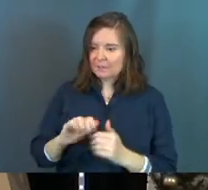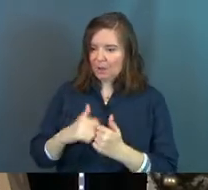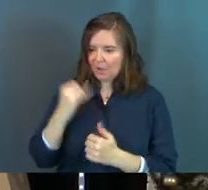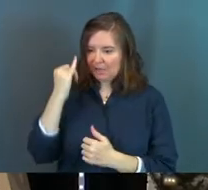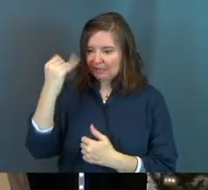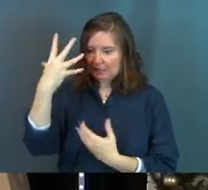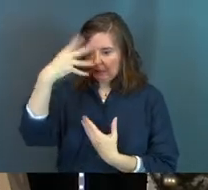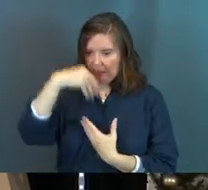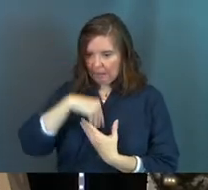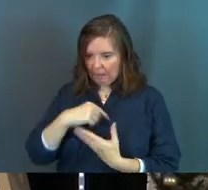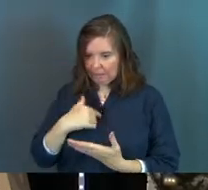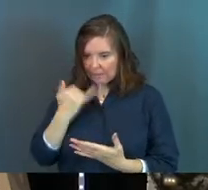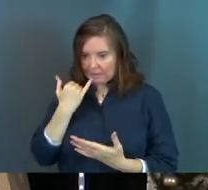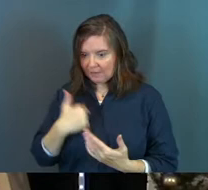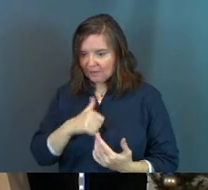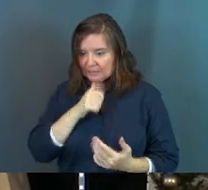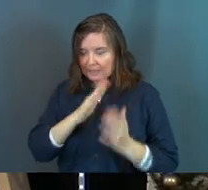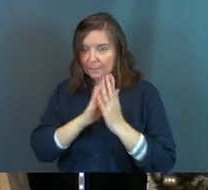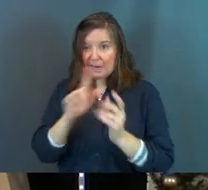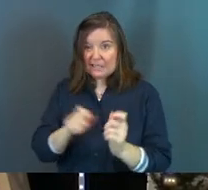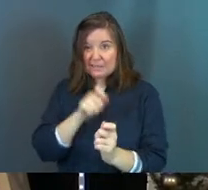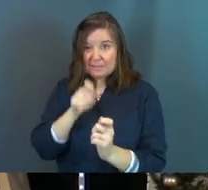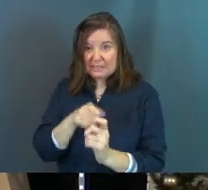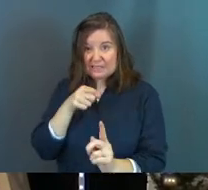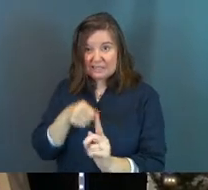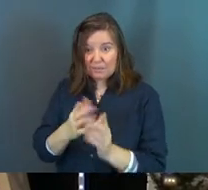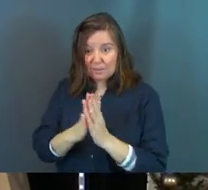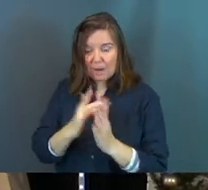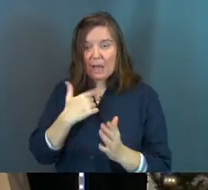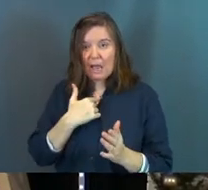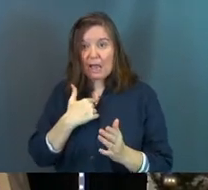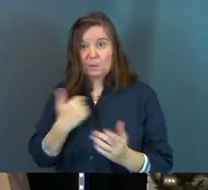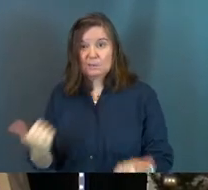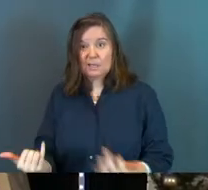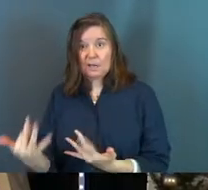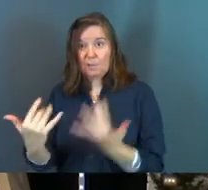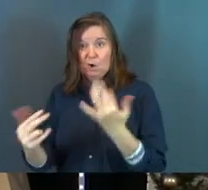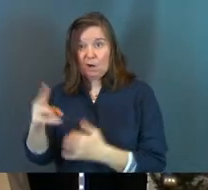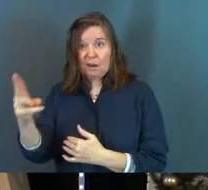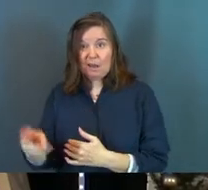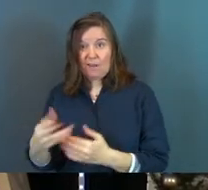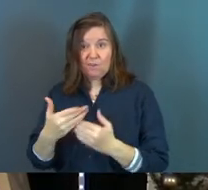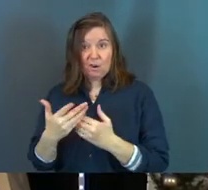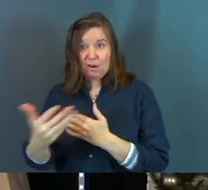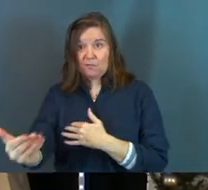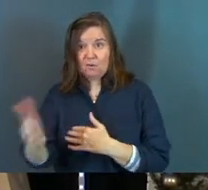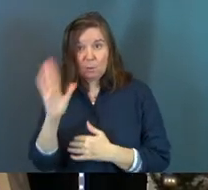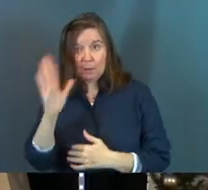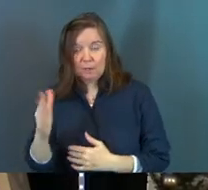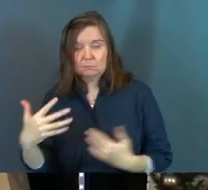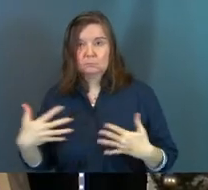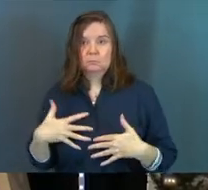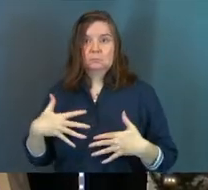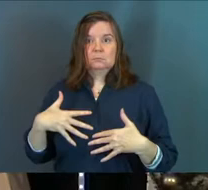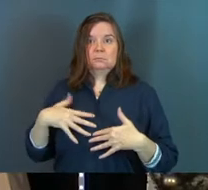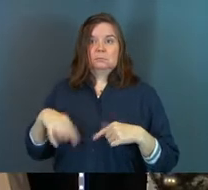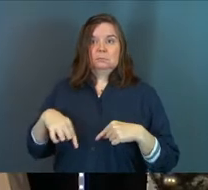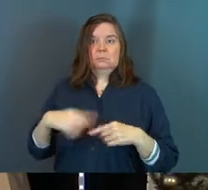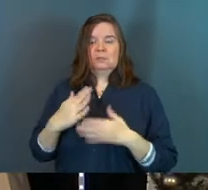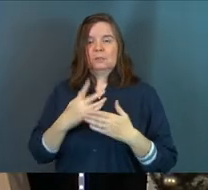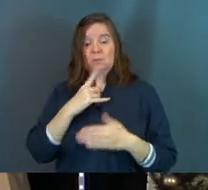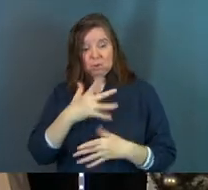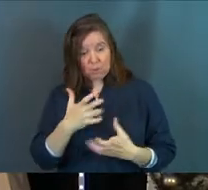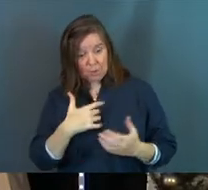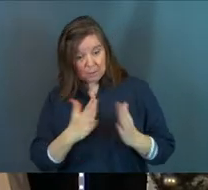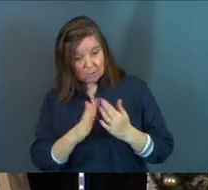the idea got to me that if I didn't pray a certain prayer, I was going to burn in hell for all eternity. And someone